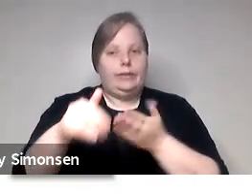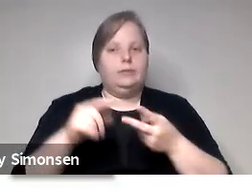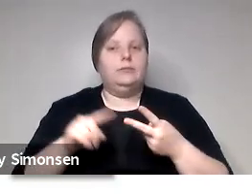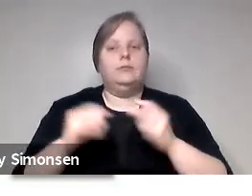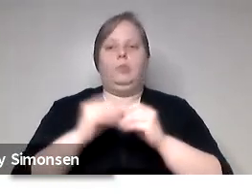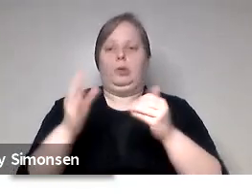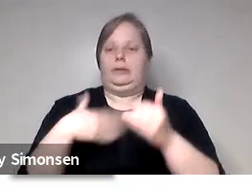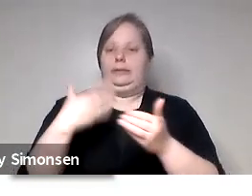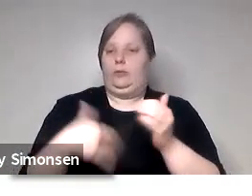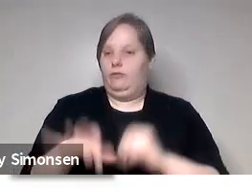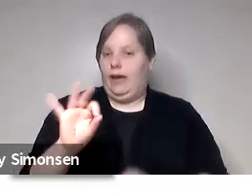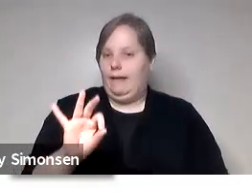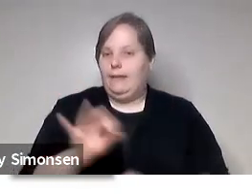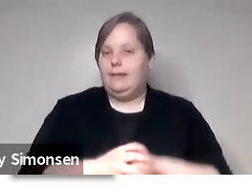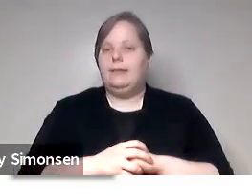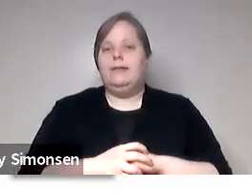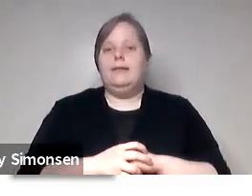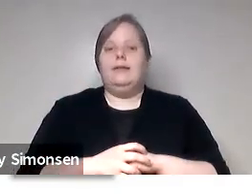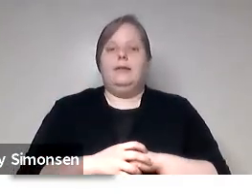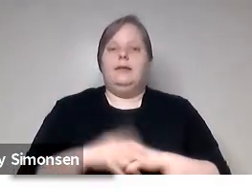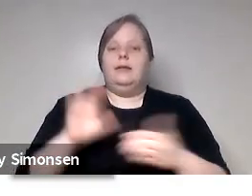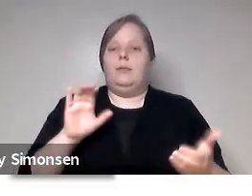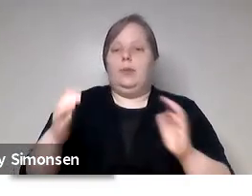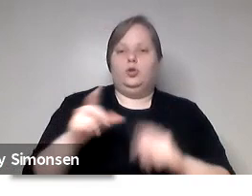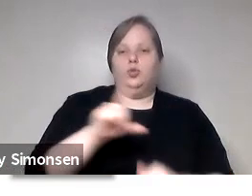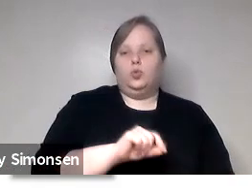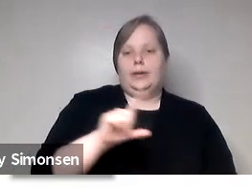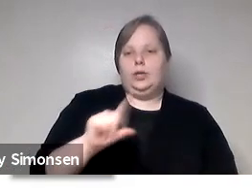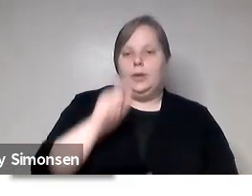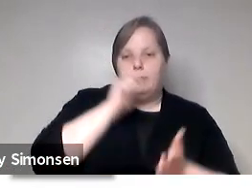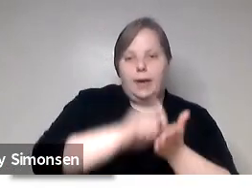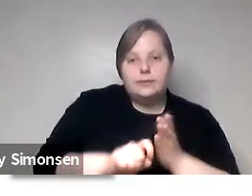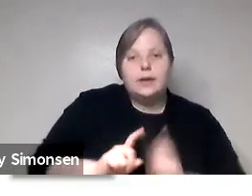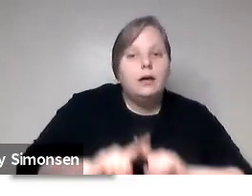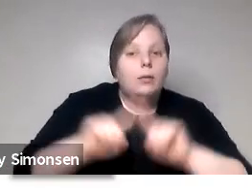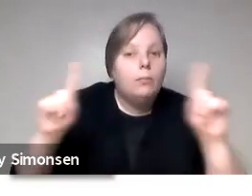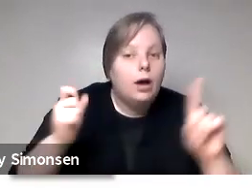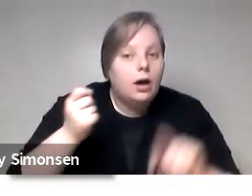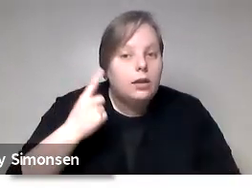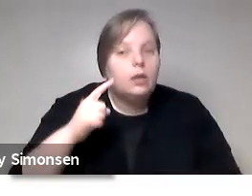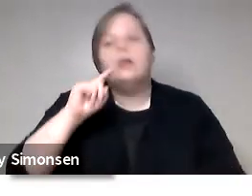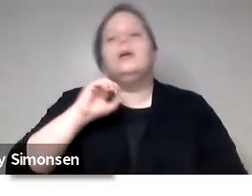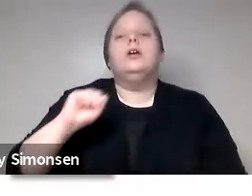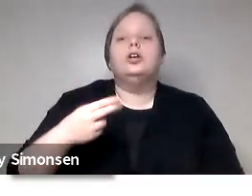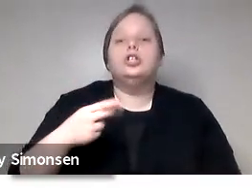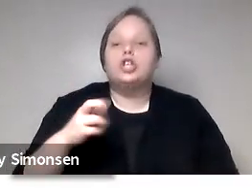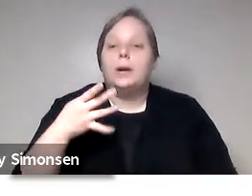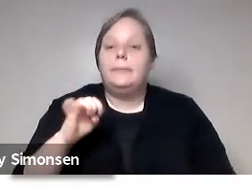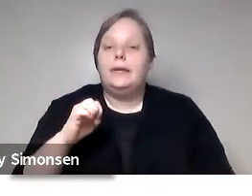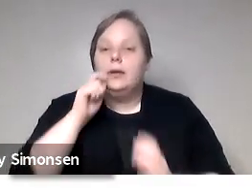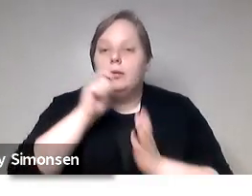readily available than 2020 pens. However, Sharpie markers bleed through the